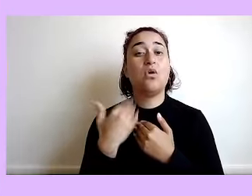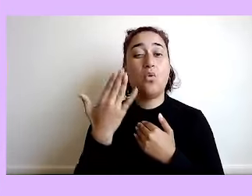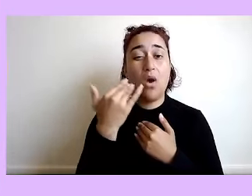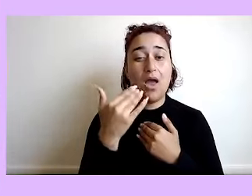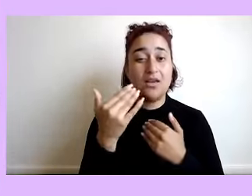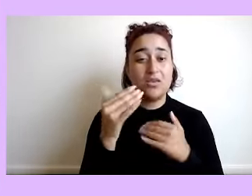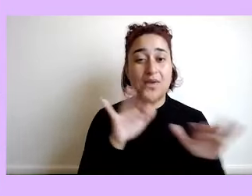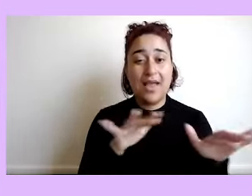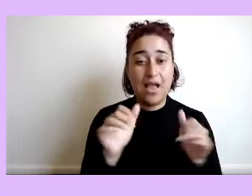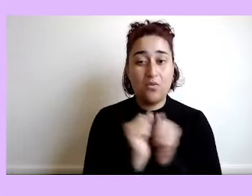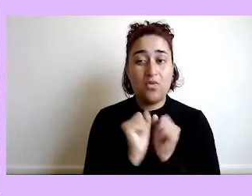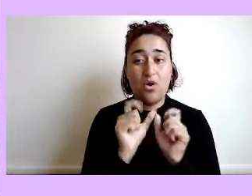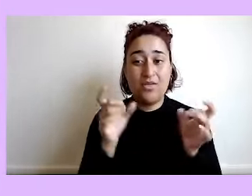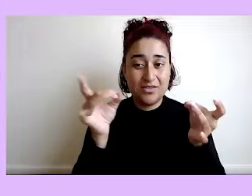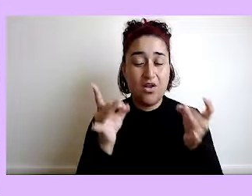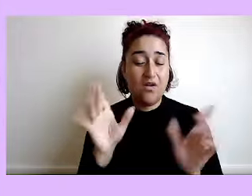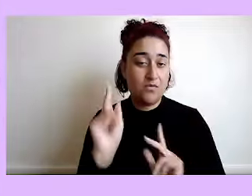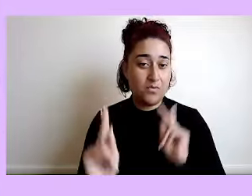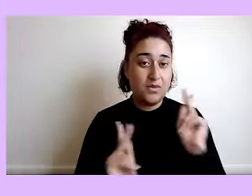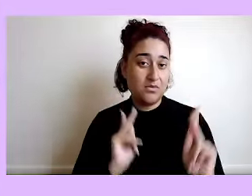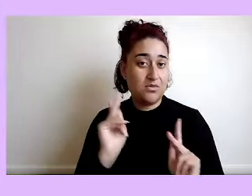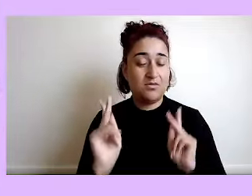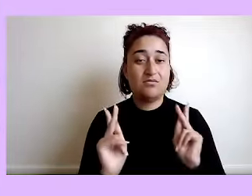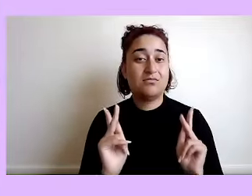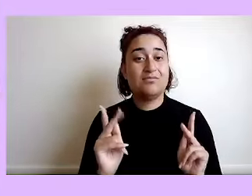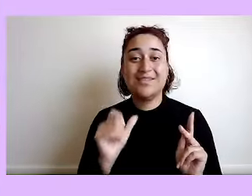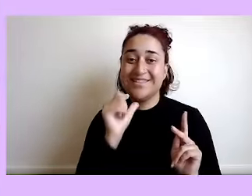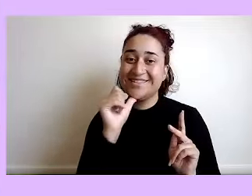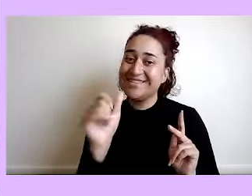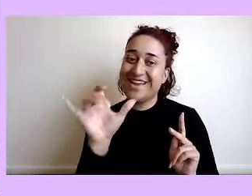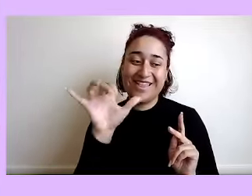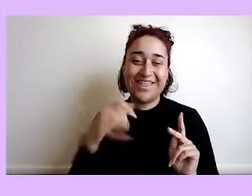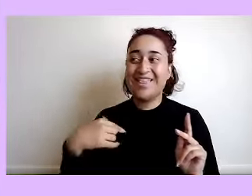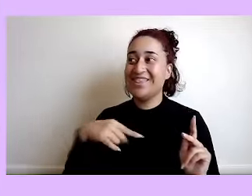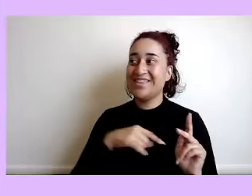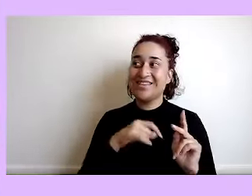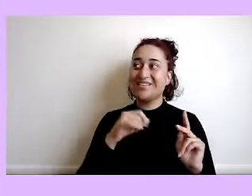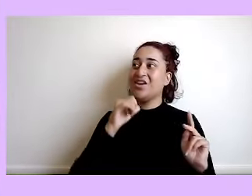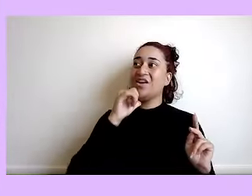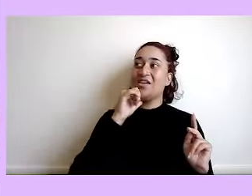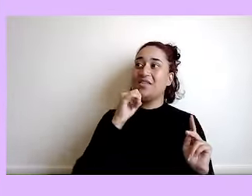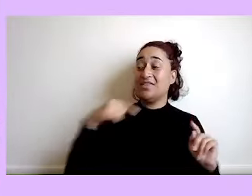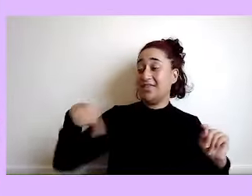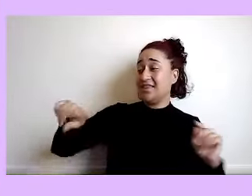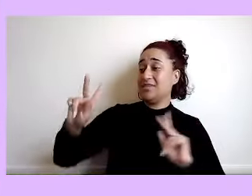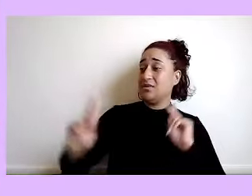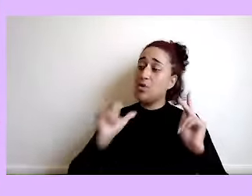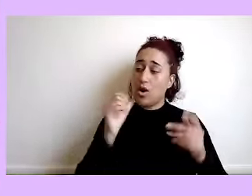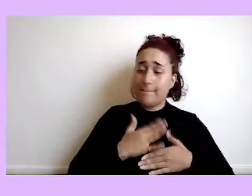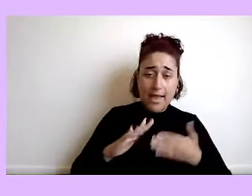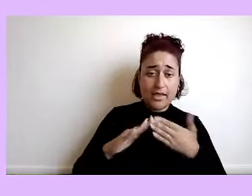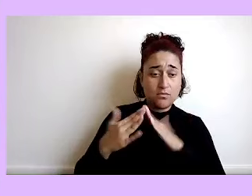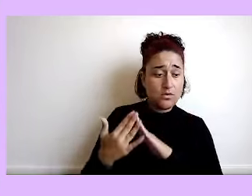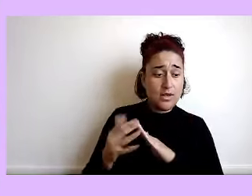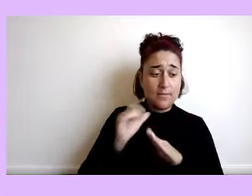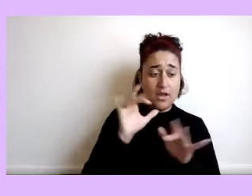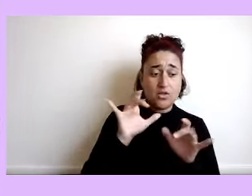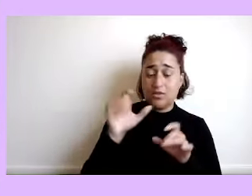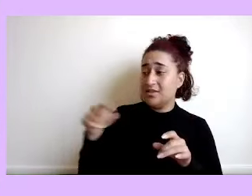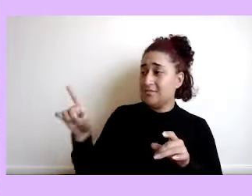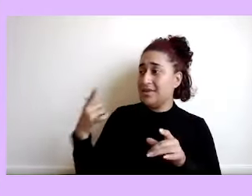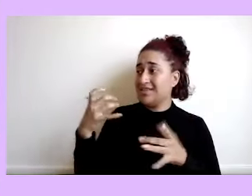terrible people? And it's... And it's not that these people are not my community. I'm not doing this because I want to get